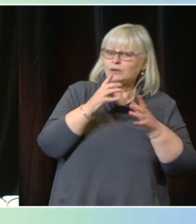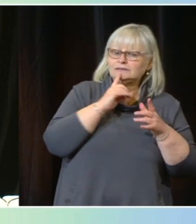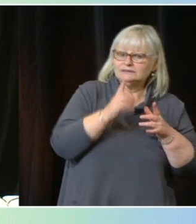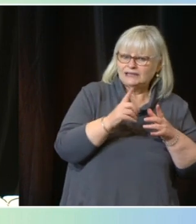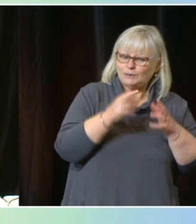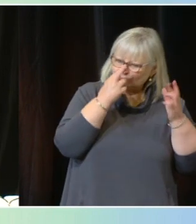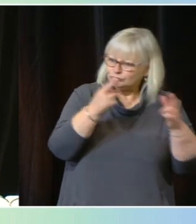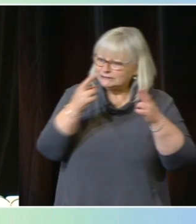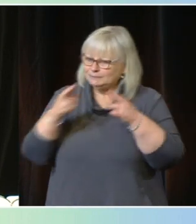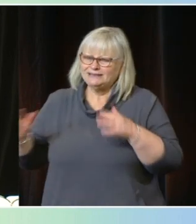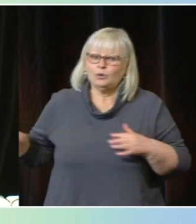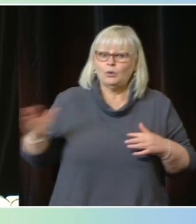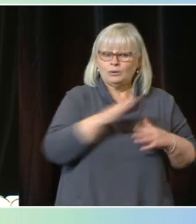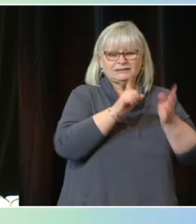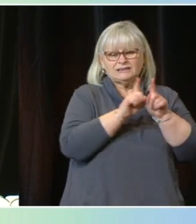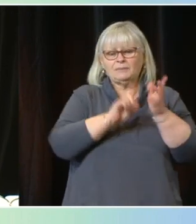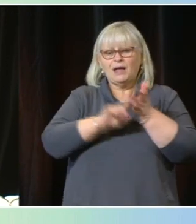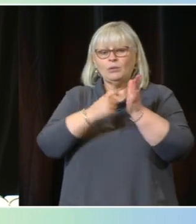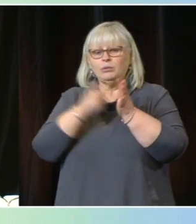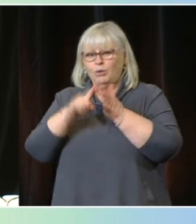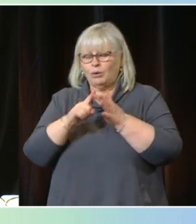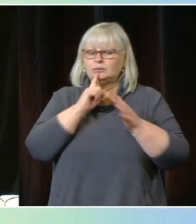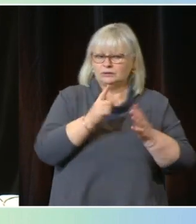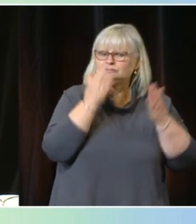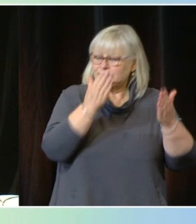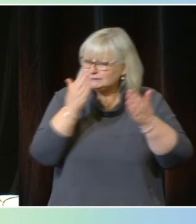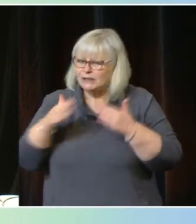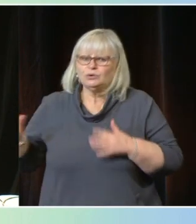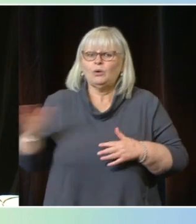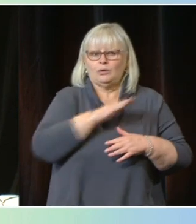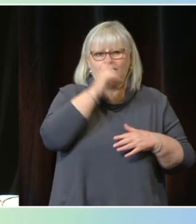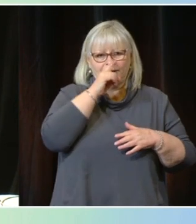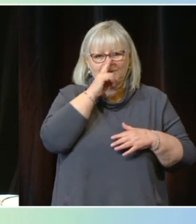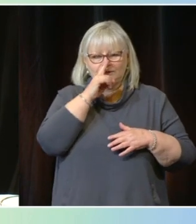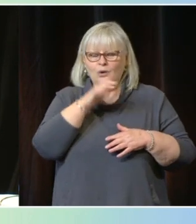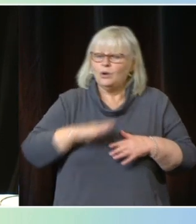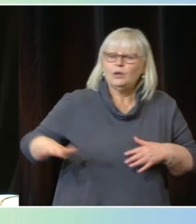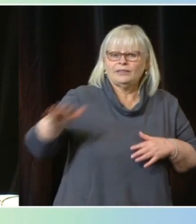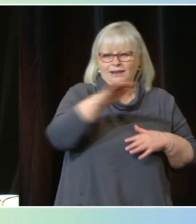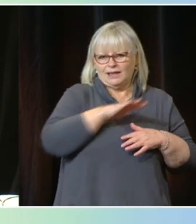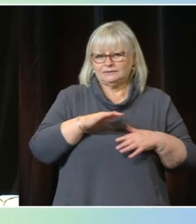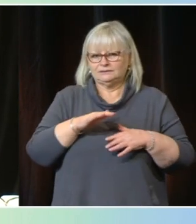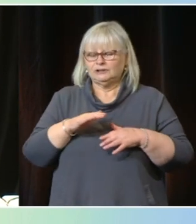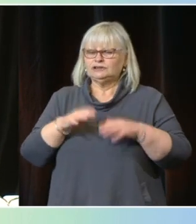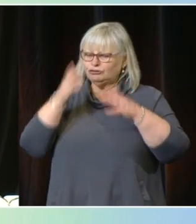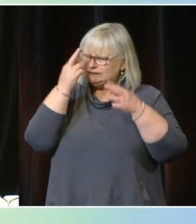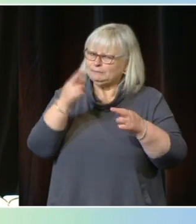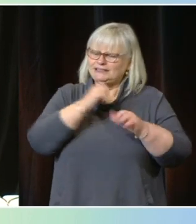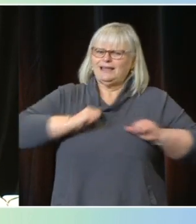people in all parts of the country and with this welcome we ask that you will respect the law of the land